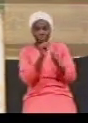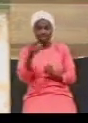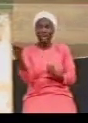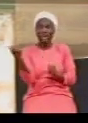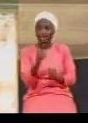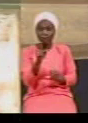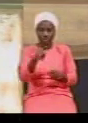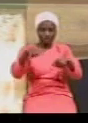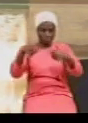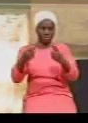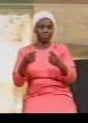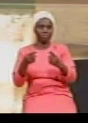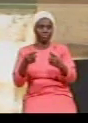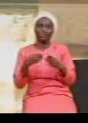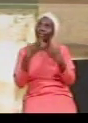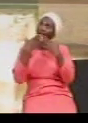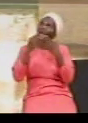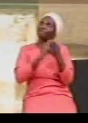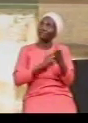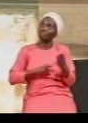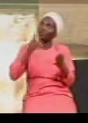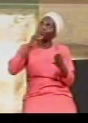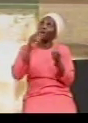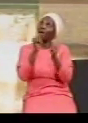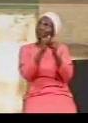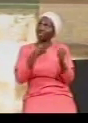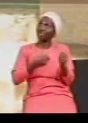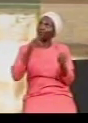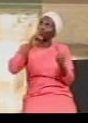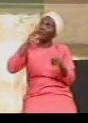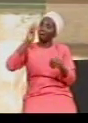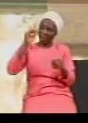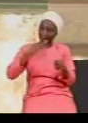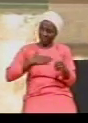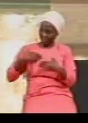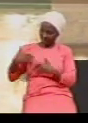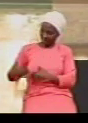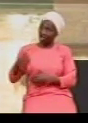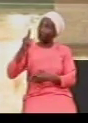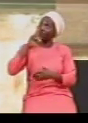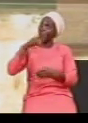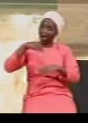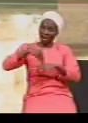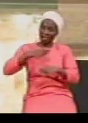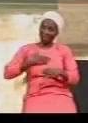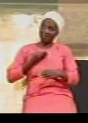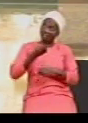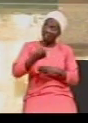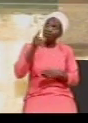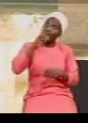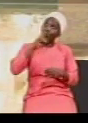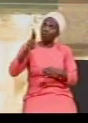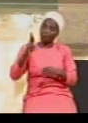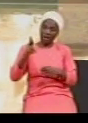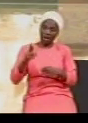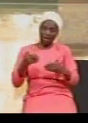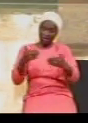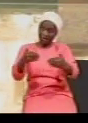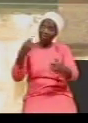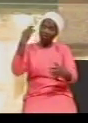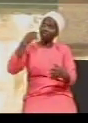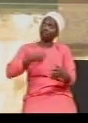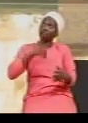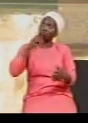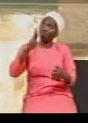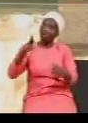thou goest. Thank you, Lord. You are with me. You are by my side. You are in front of me. You are ahead of me. You are on top of me. Underneath